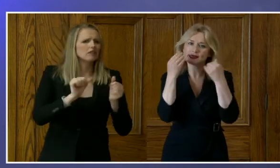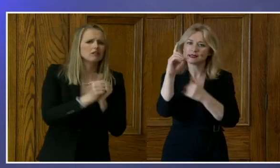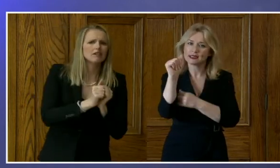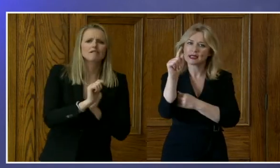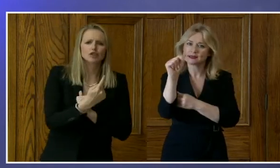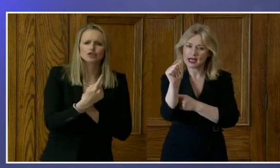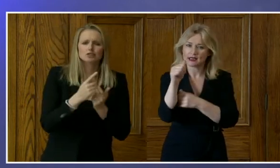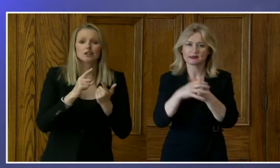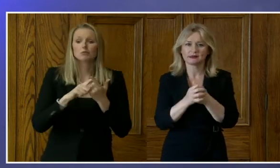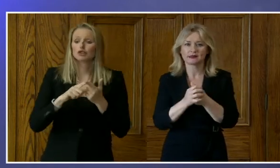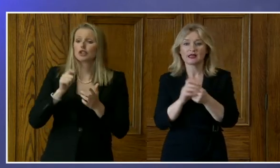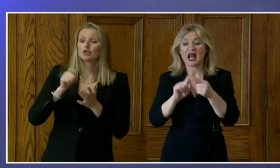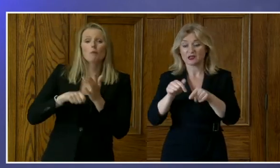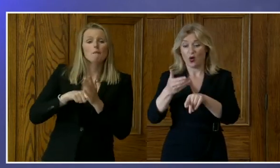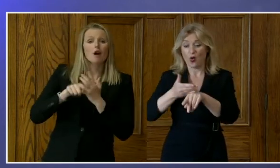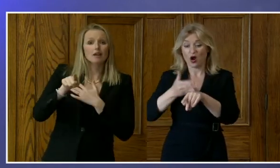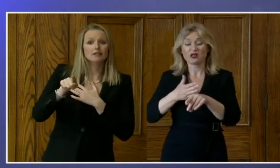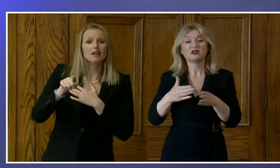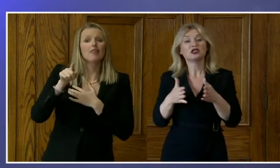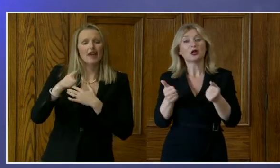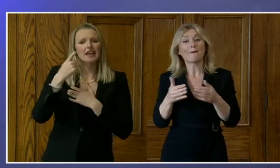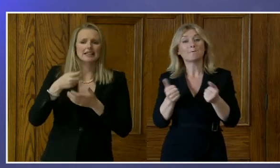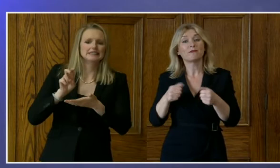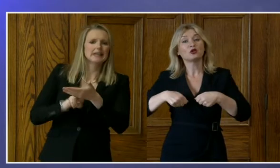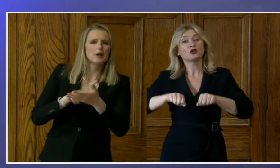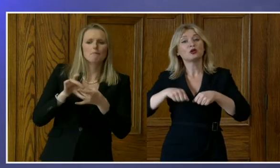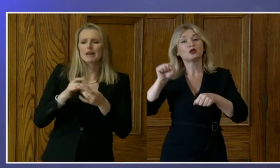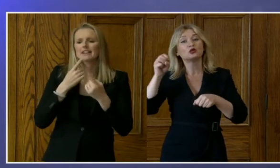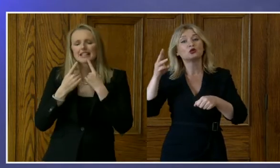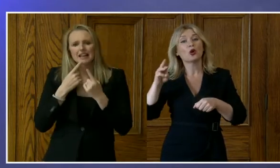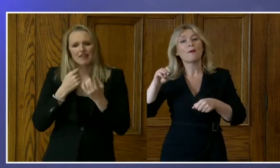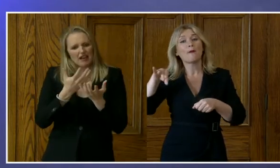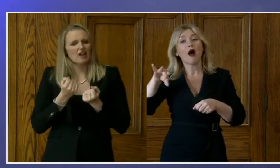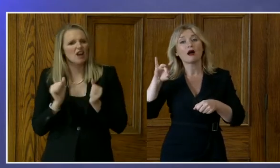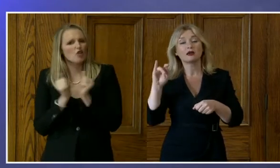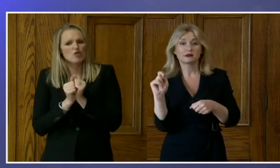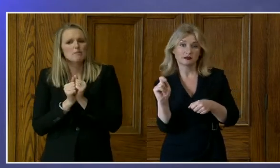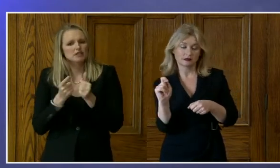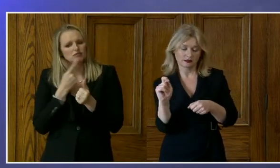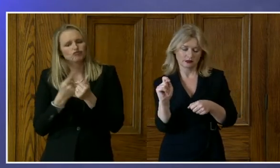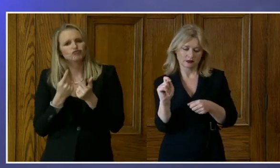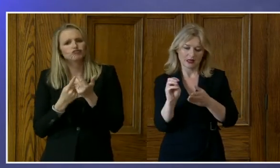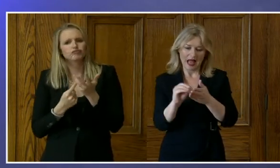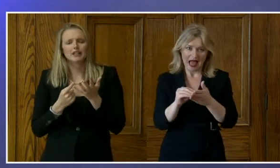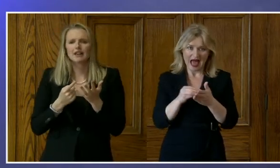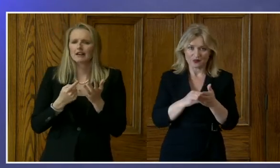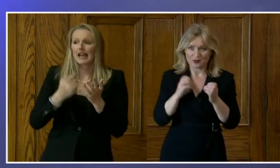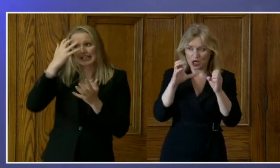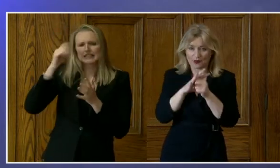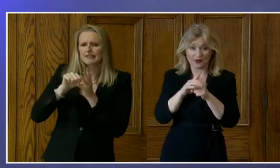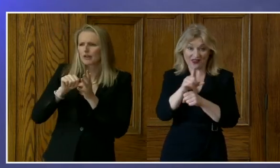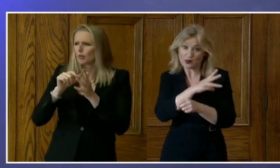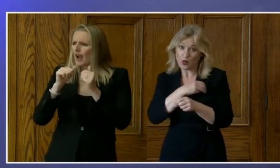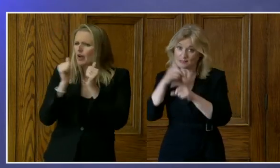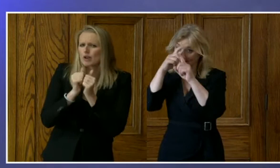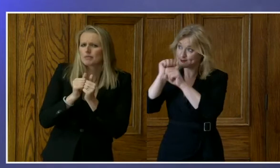supermarkets where they can sign up the agreements around the data then that they receive. And I know that that's even presented difficulties in England, where